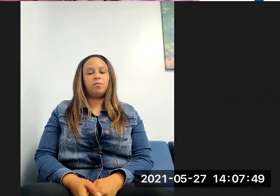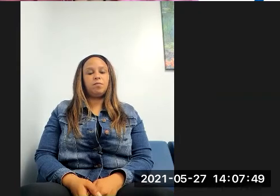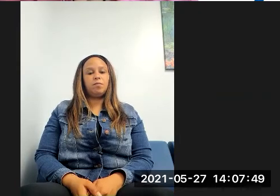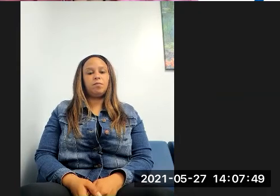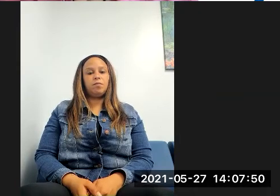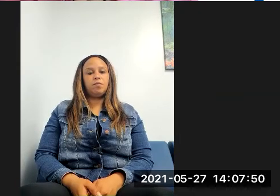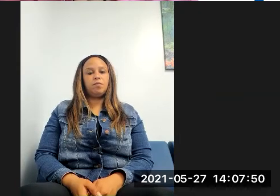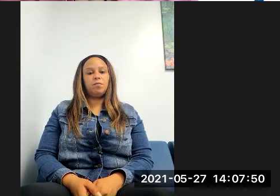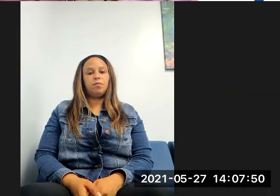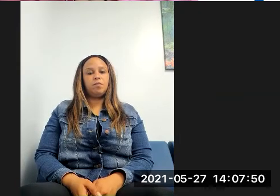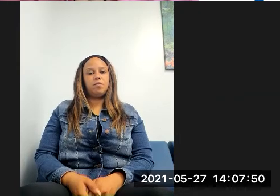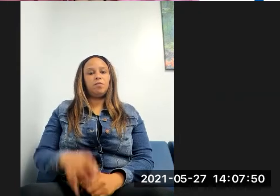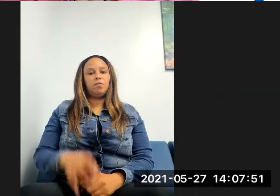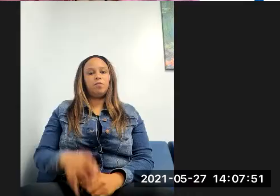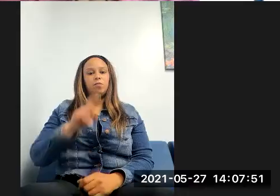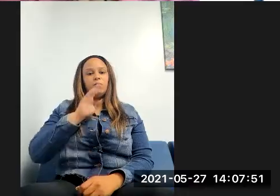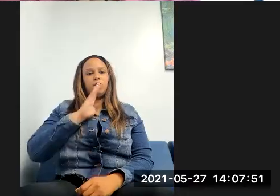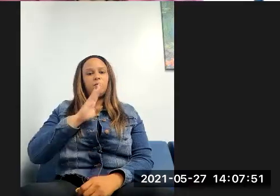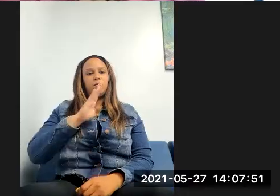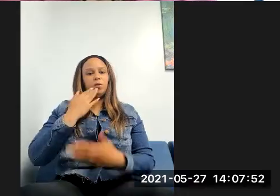You should be good now. Yeah.